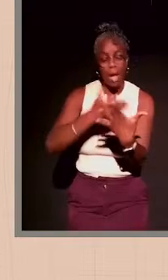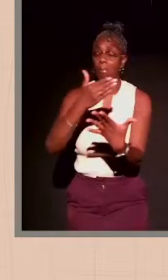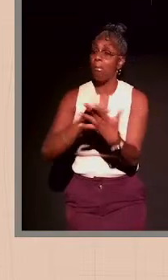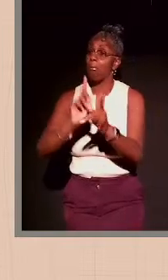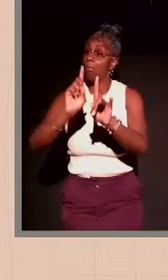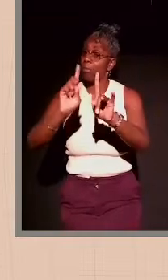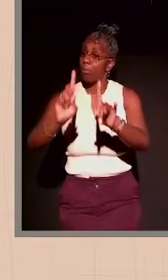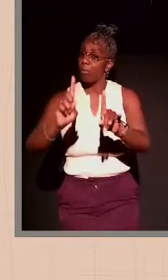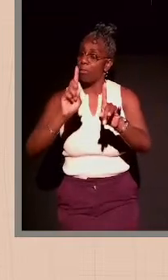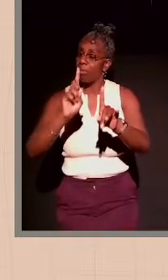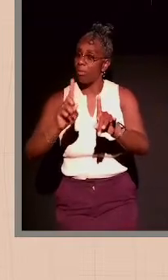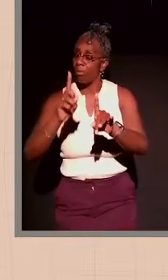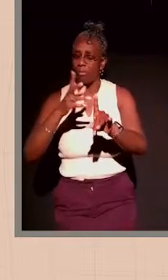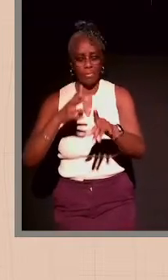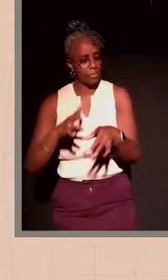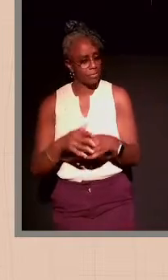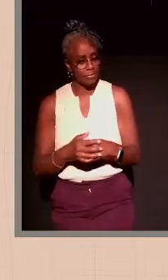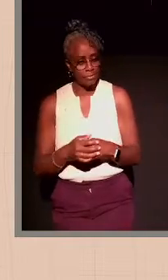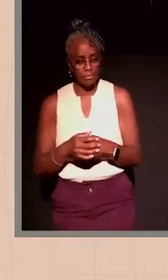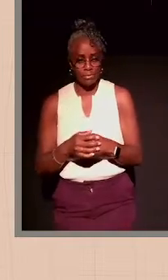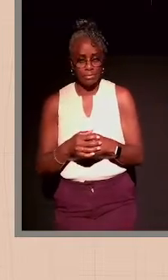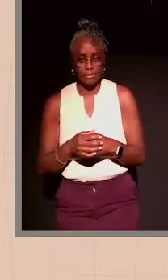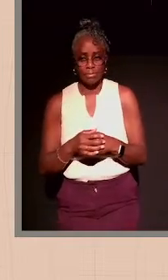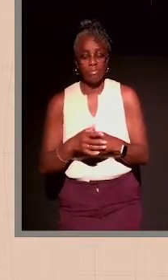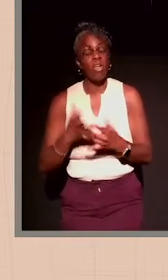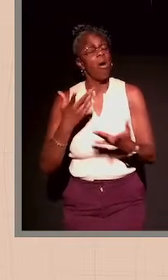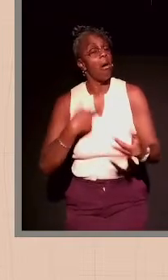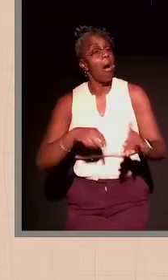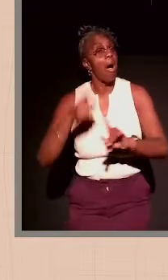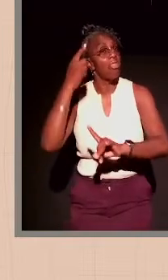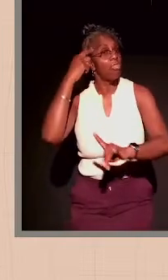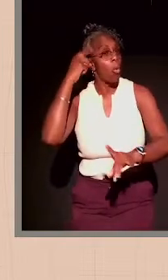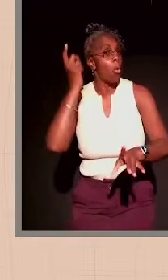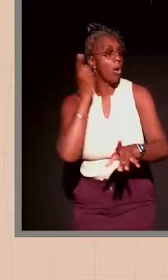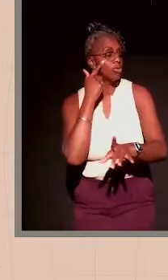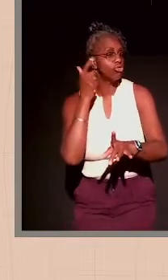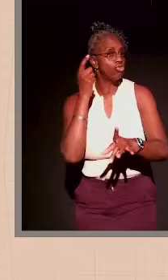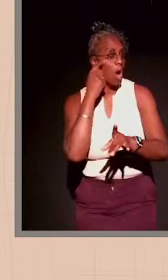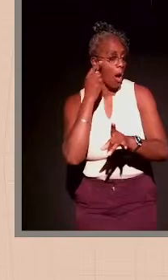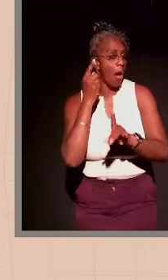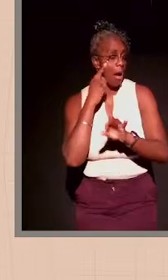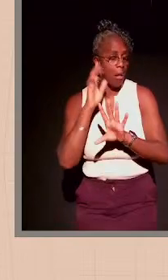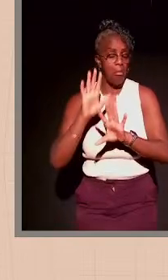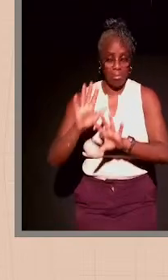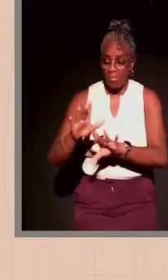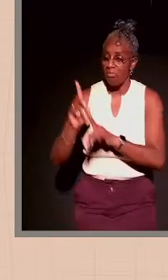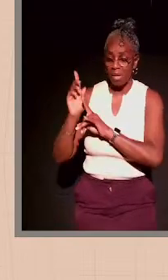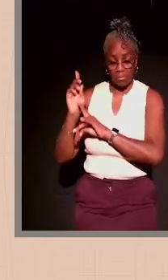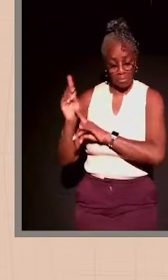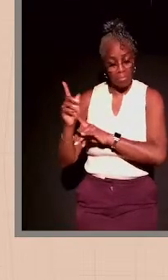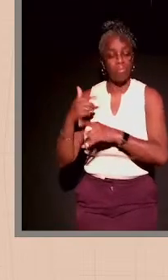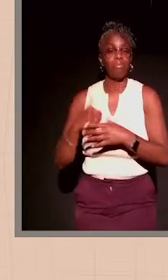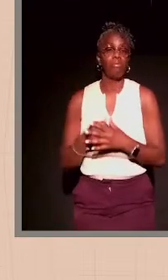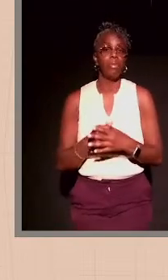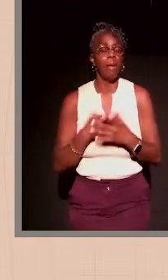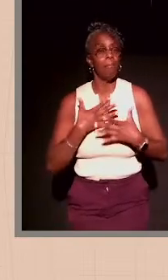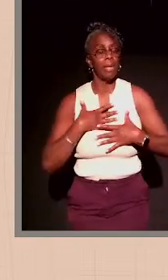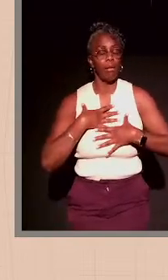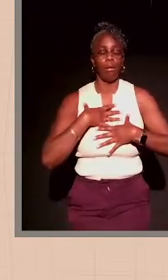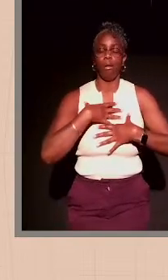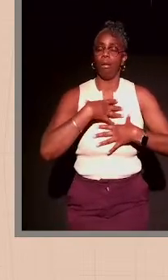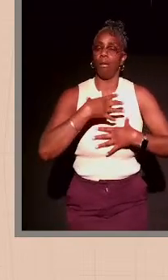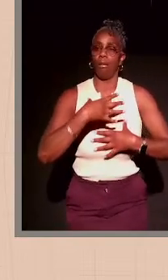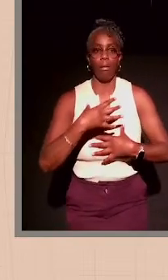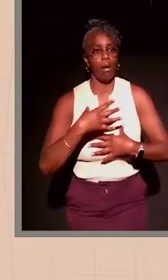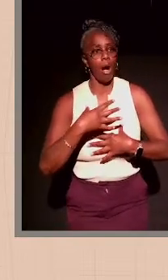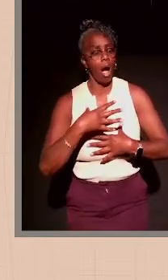However, I decided to give it a try with Max MSP, and I was surprised to